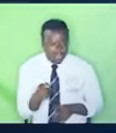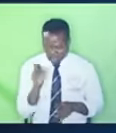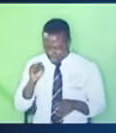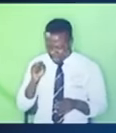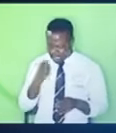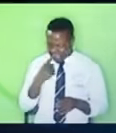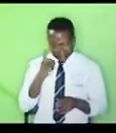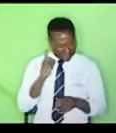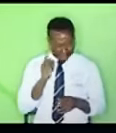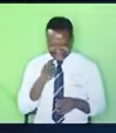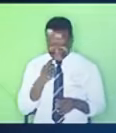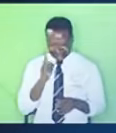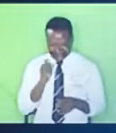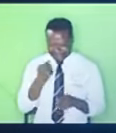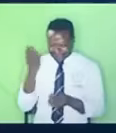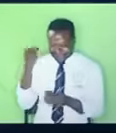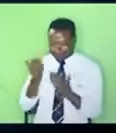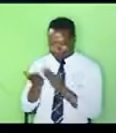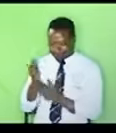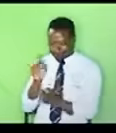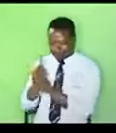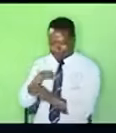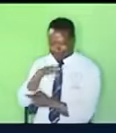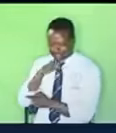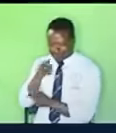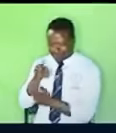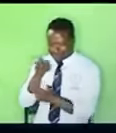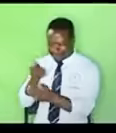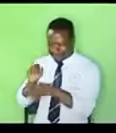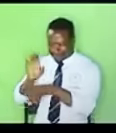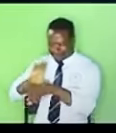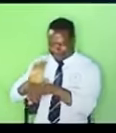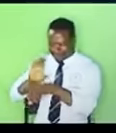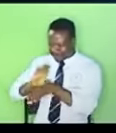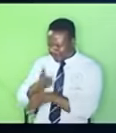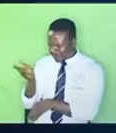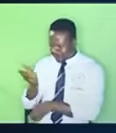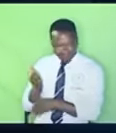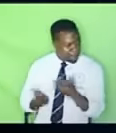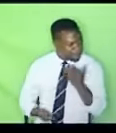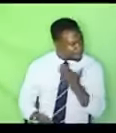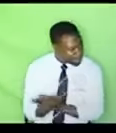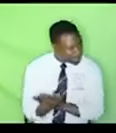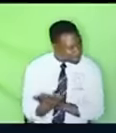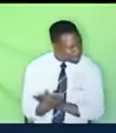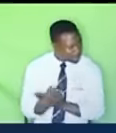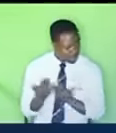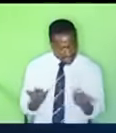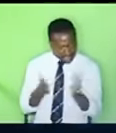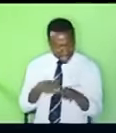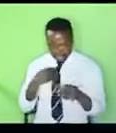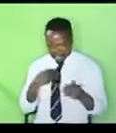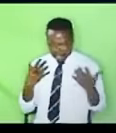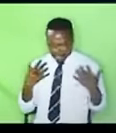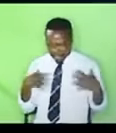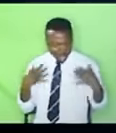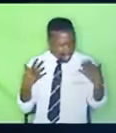Not that I know her, but I saw her this morning, close to our church. This morning? Yes. And now she's dead.